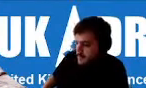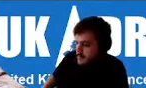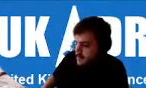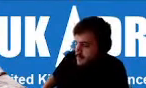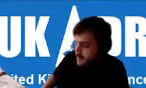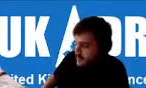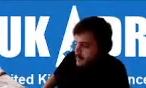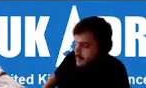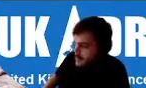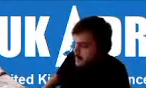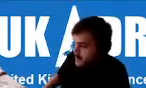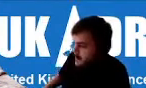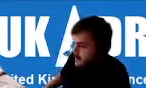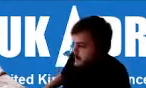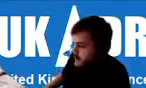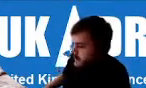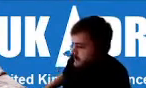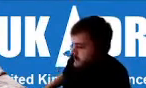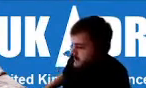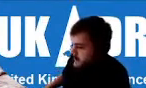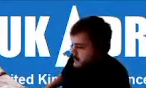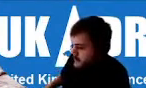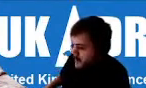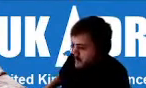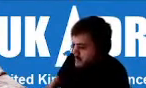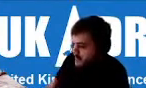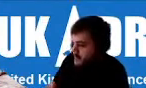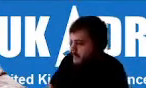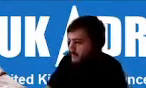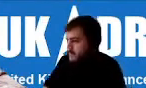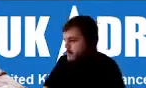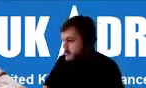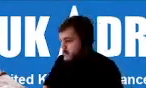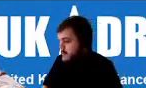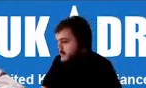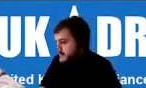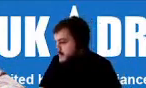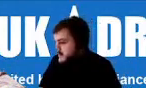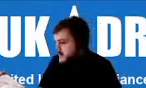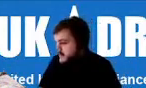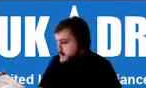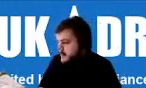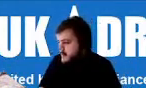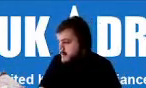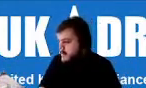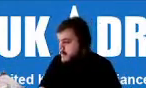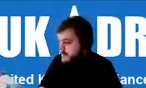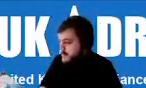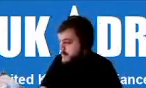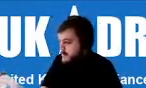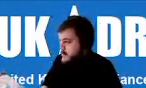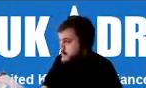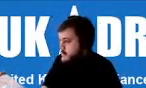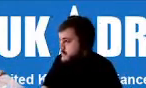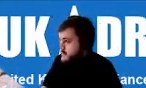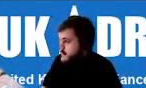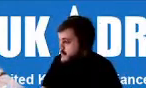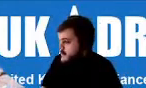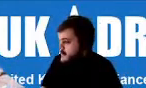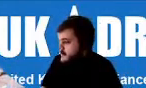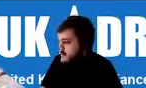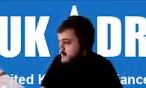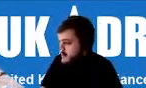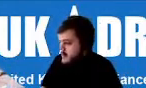of hope in a way, because more and more people are willing to do something, and even at a